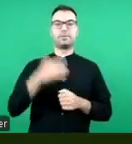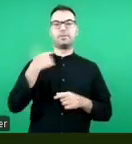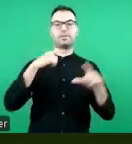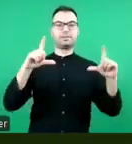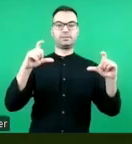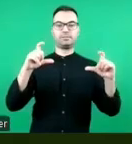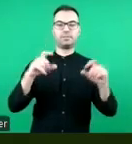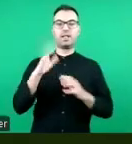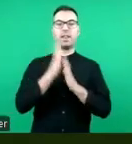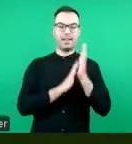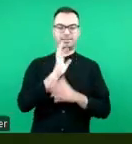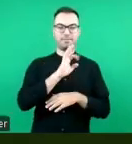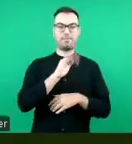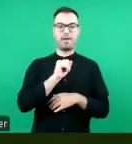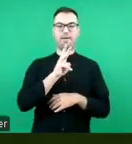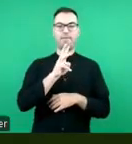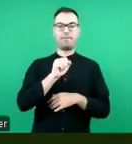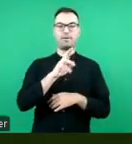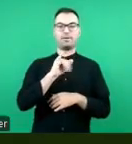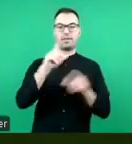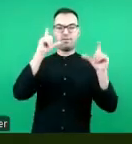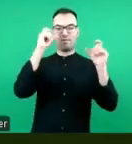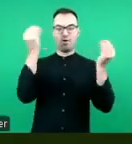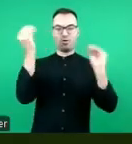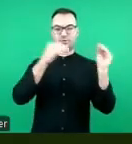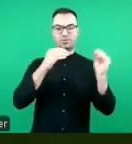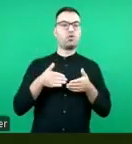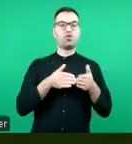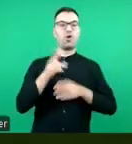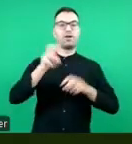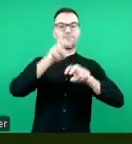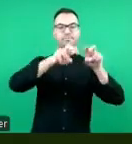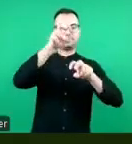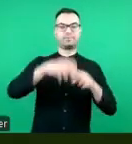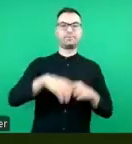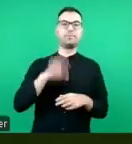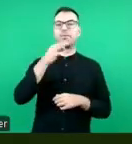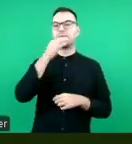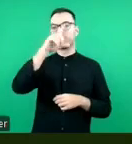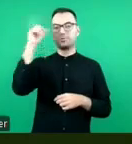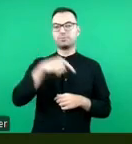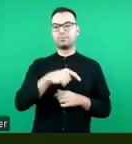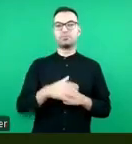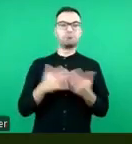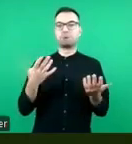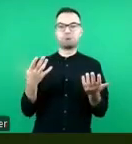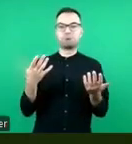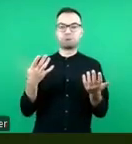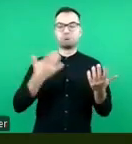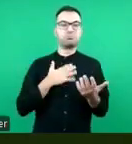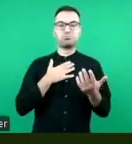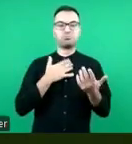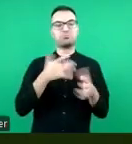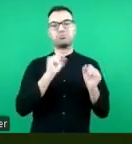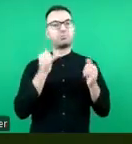the Bavarian forest, photoshopped some hiking trail in there, and then asked people, where would you